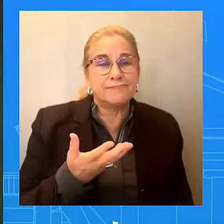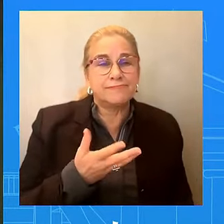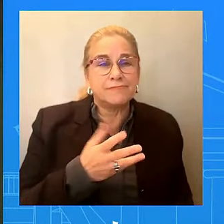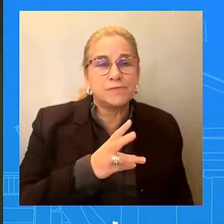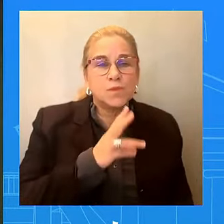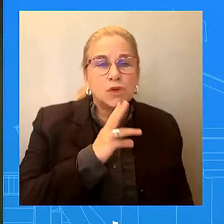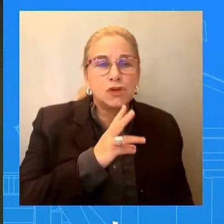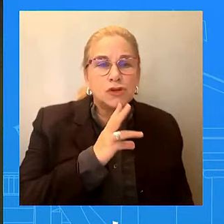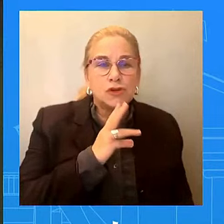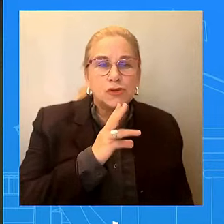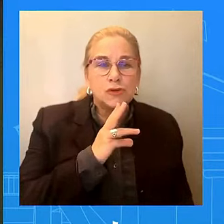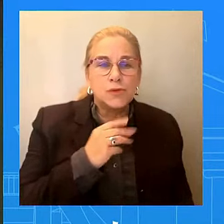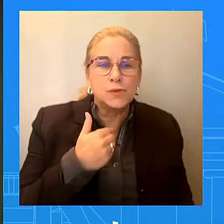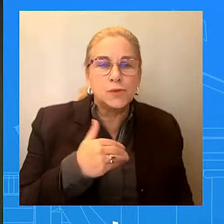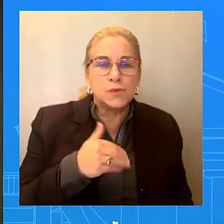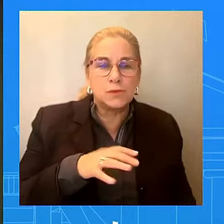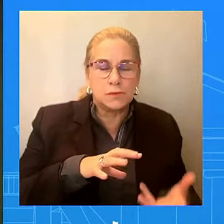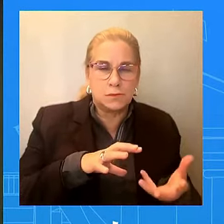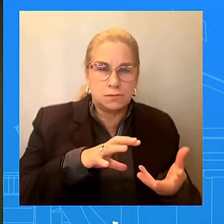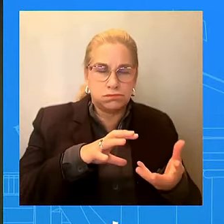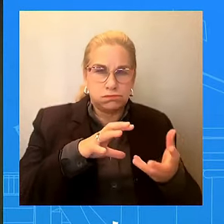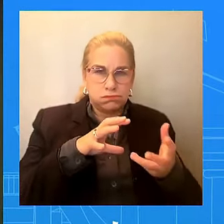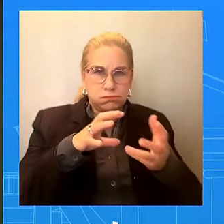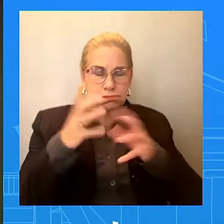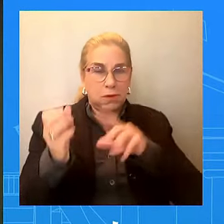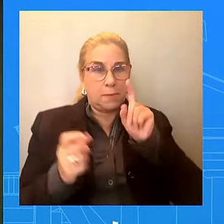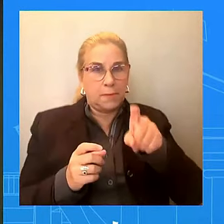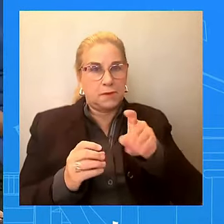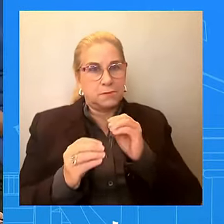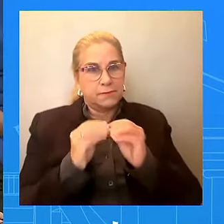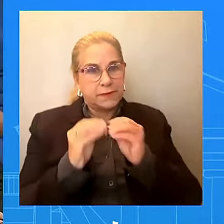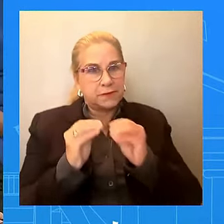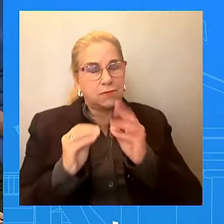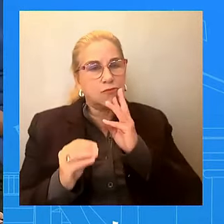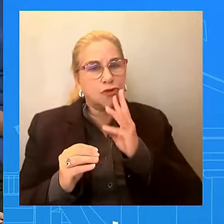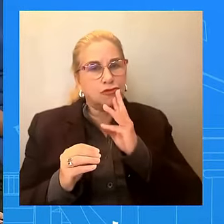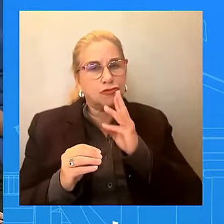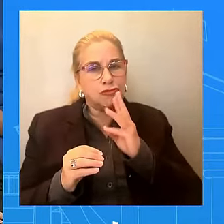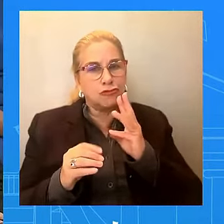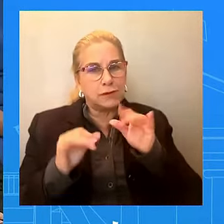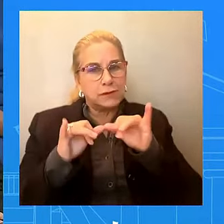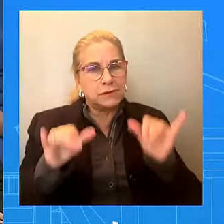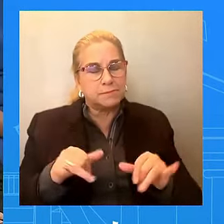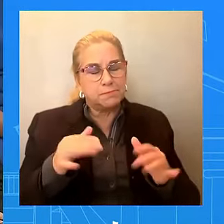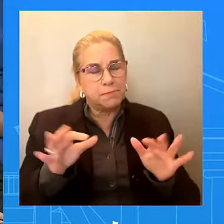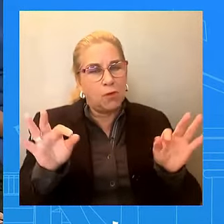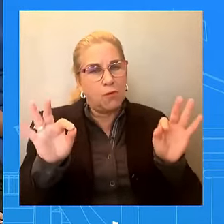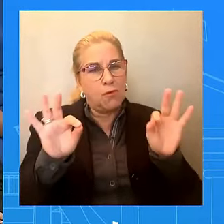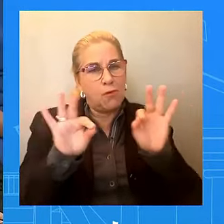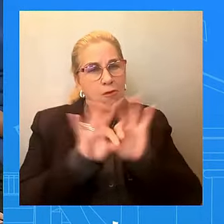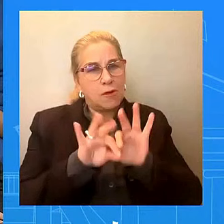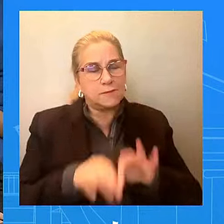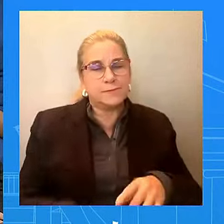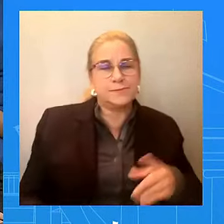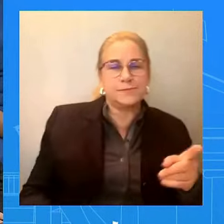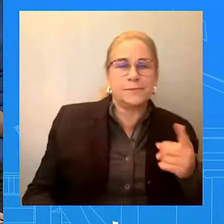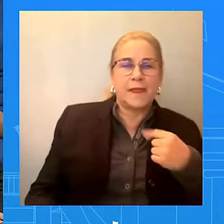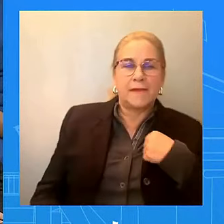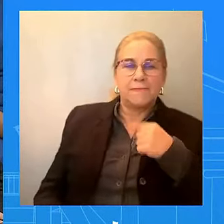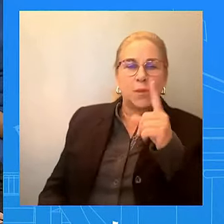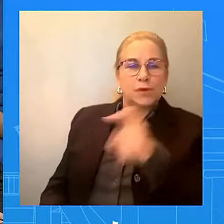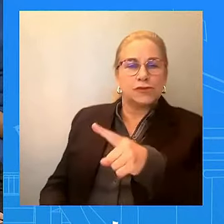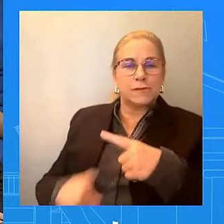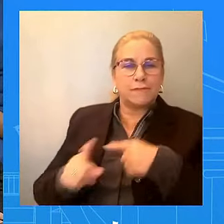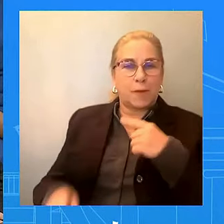Yeah, Jackie. Thanks, Green. Mr. Secretary, it's Jackie Heinrich from Fox. I want to ask you about a different story. This Afghan